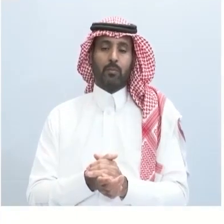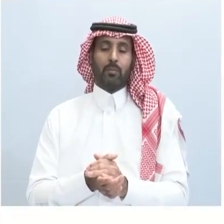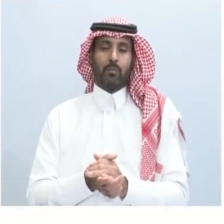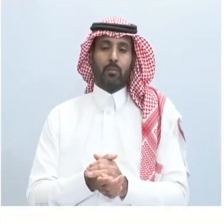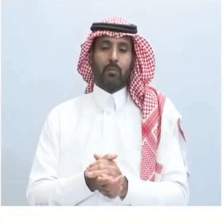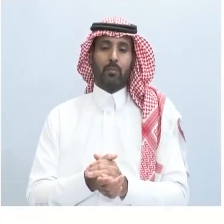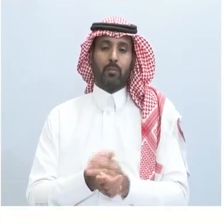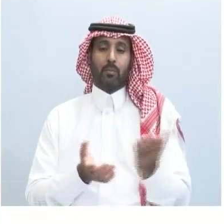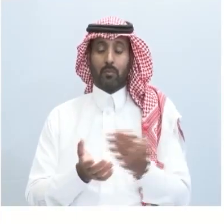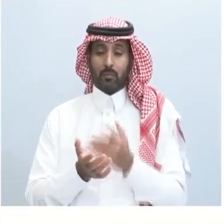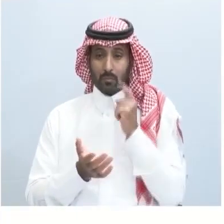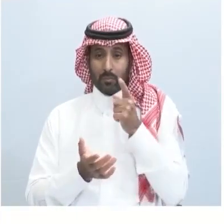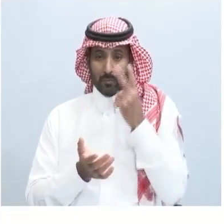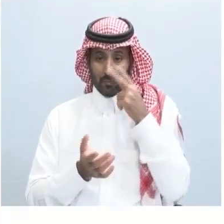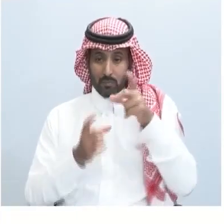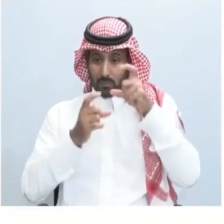So